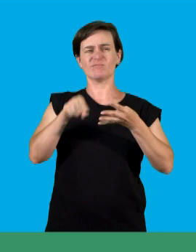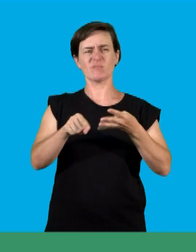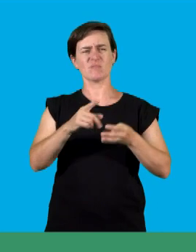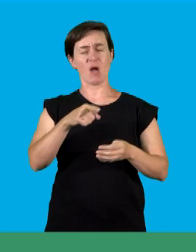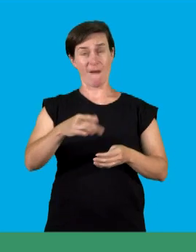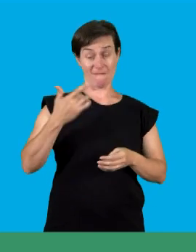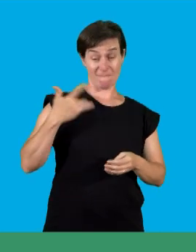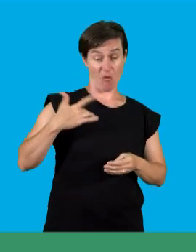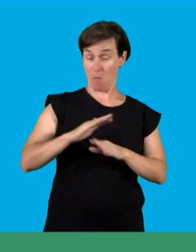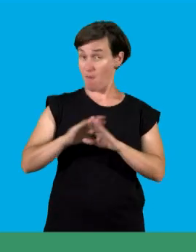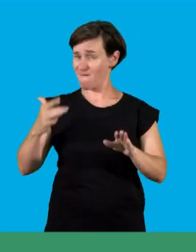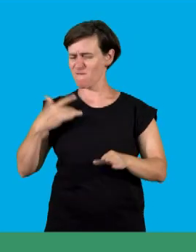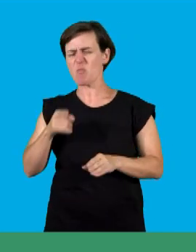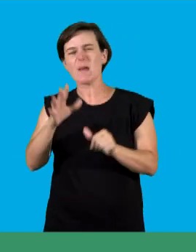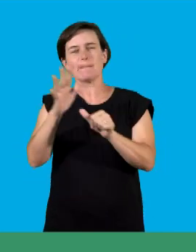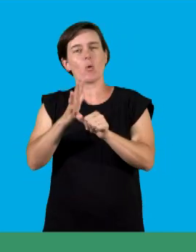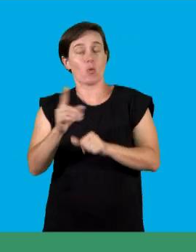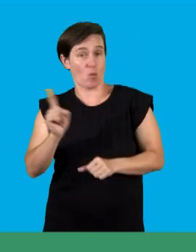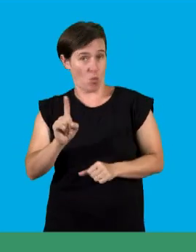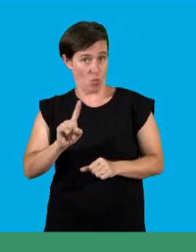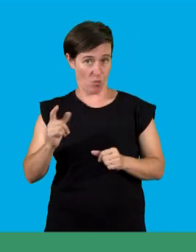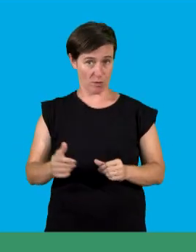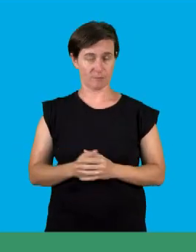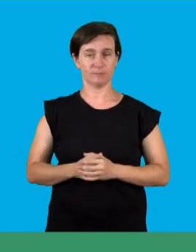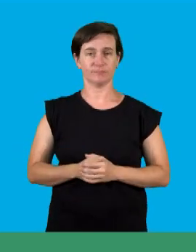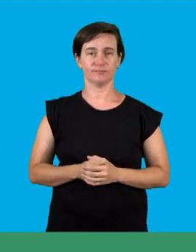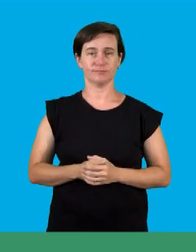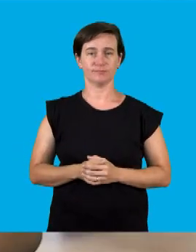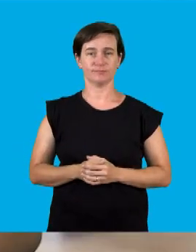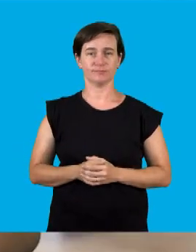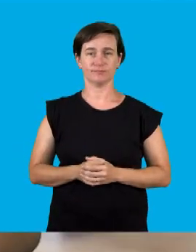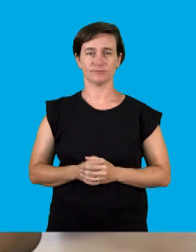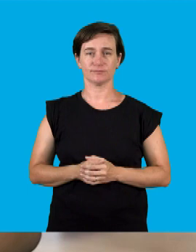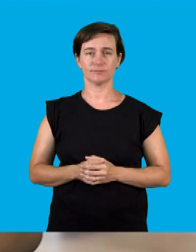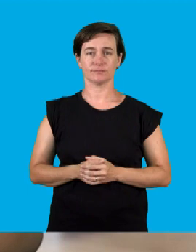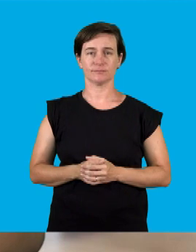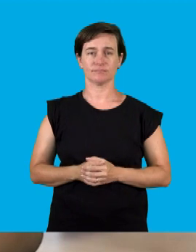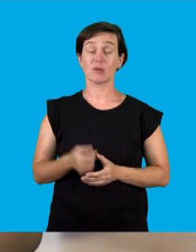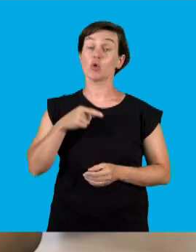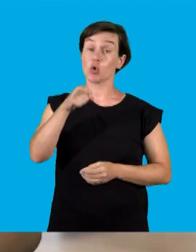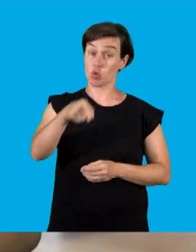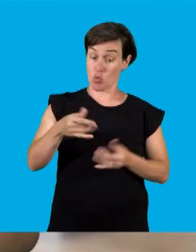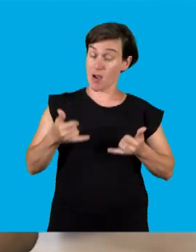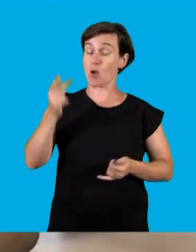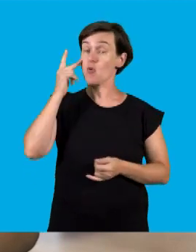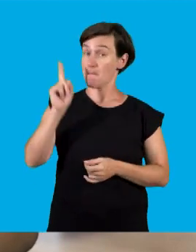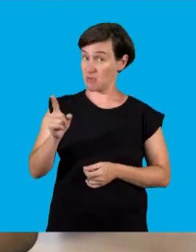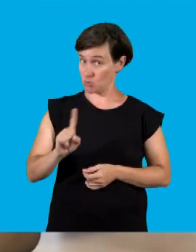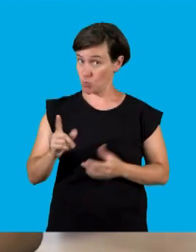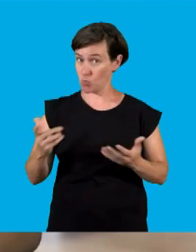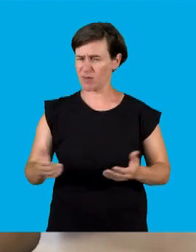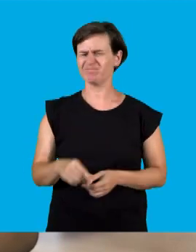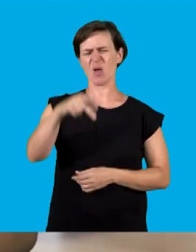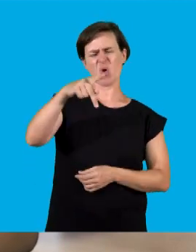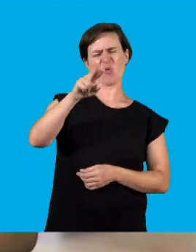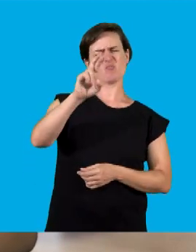we'll look at the importance of the formal and informal sectors. Now, let us look at the pre-knowledge. When we